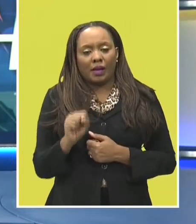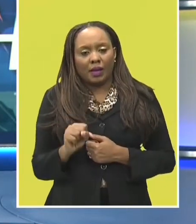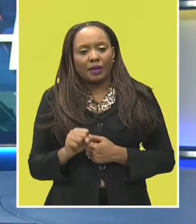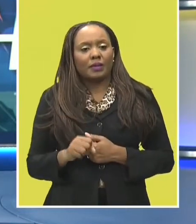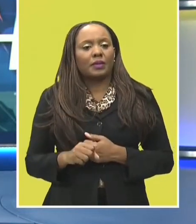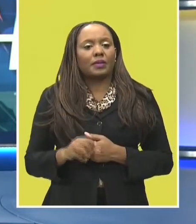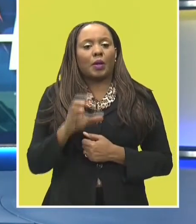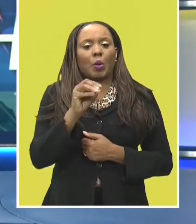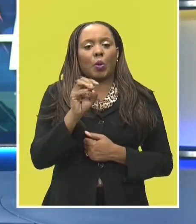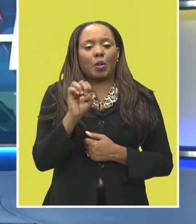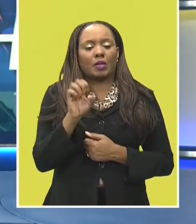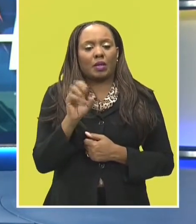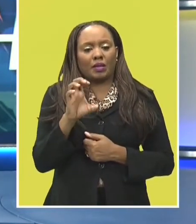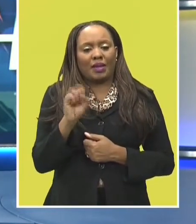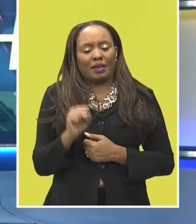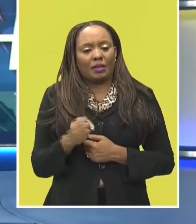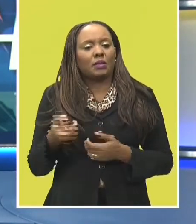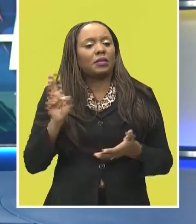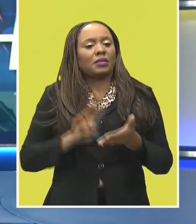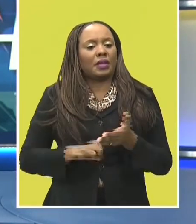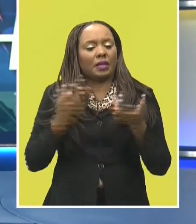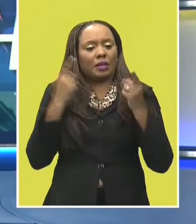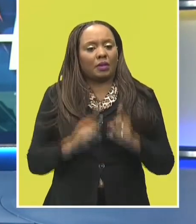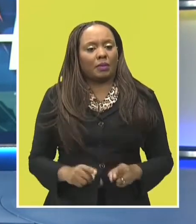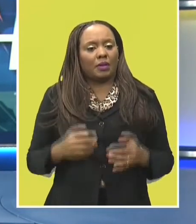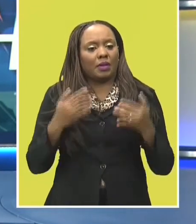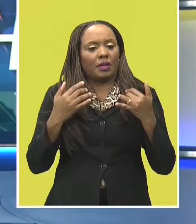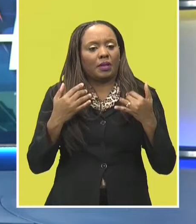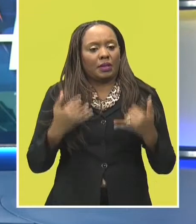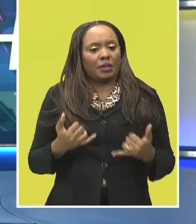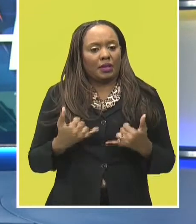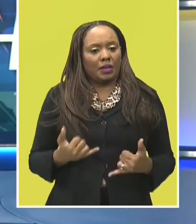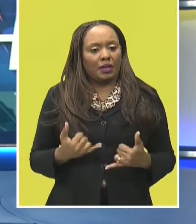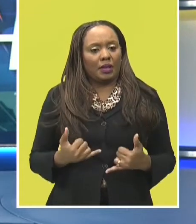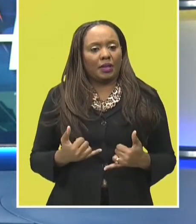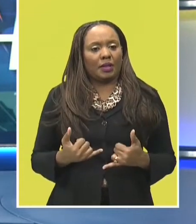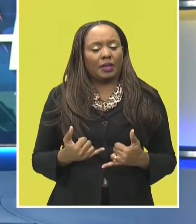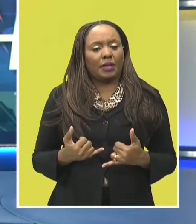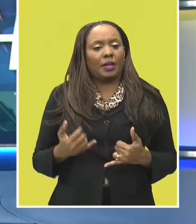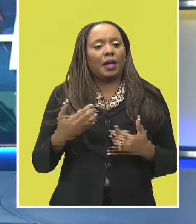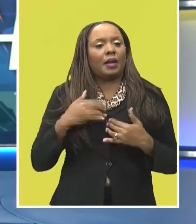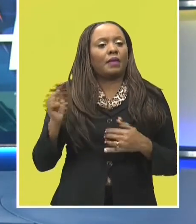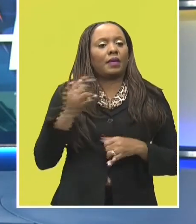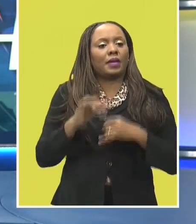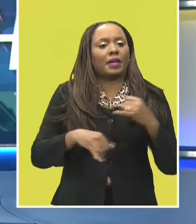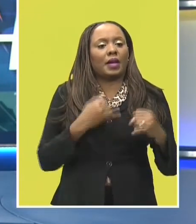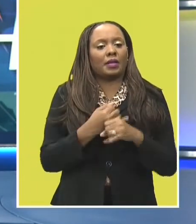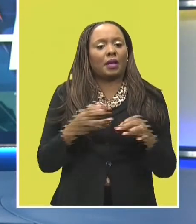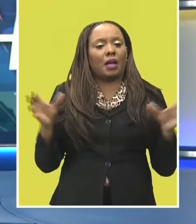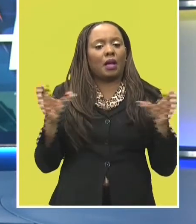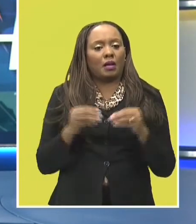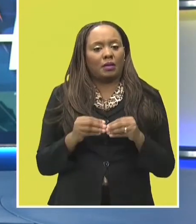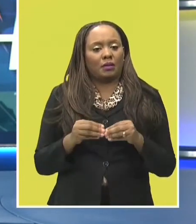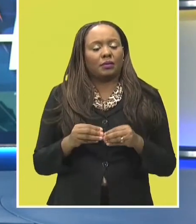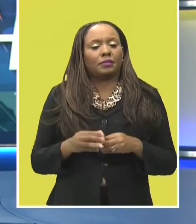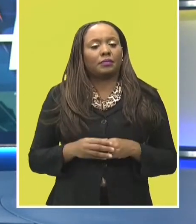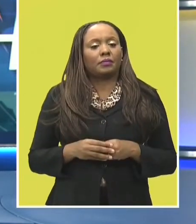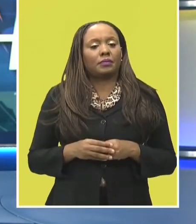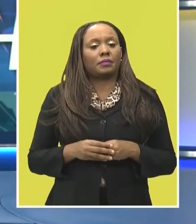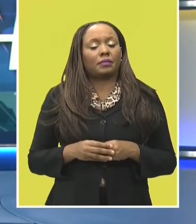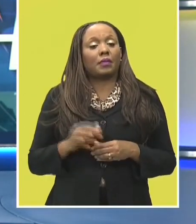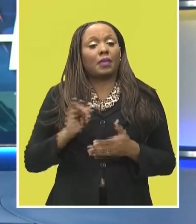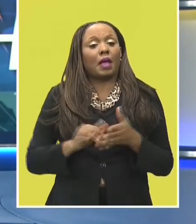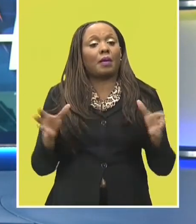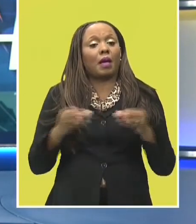signed a declaration to this effect at the first international conference on sargassum organized by the Regional Council of Guadeloupe. The